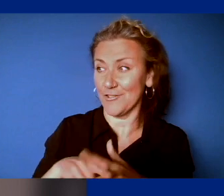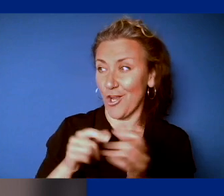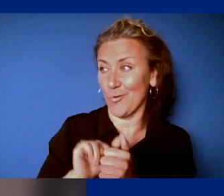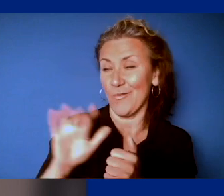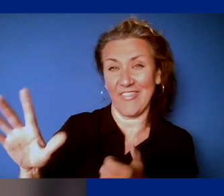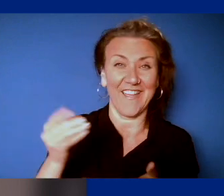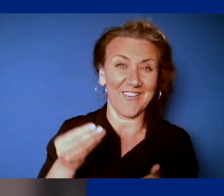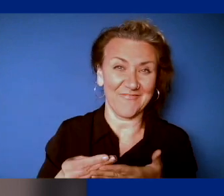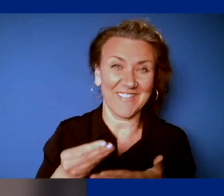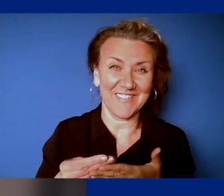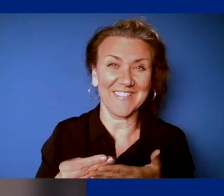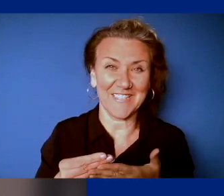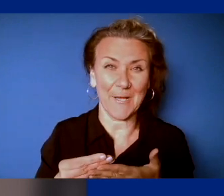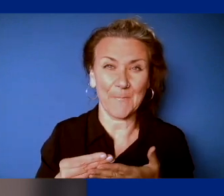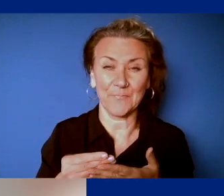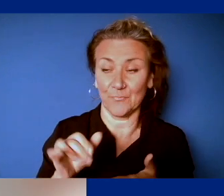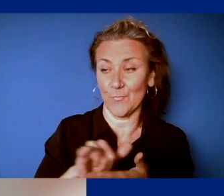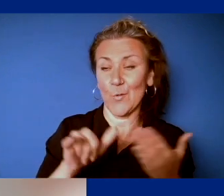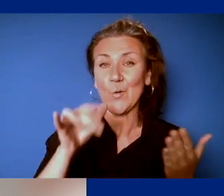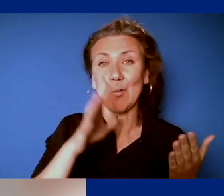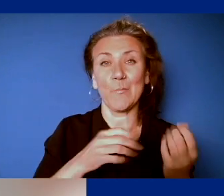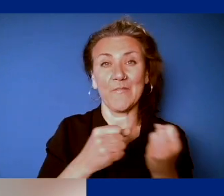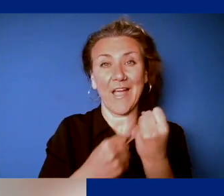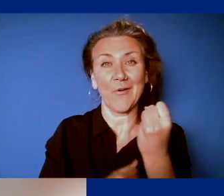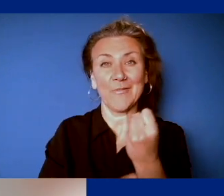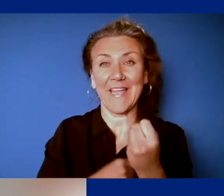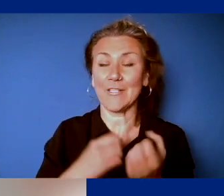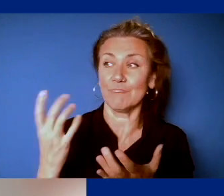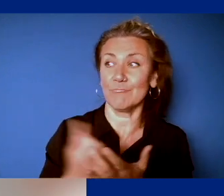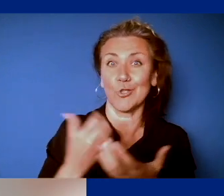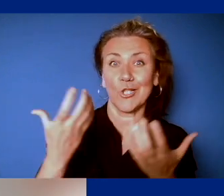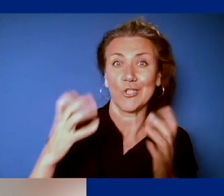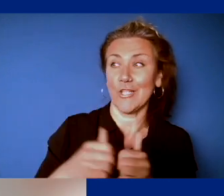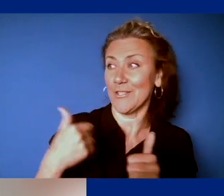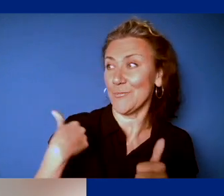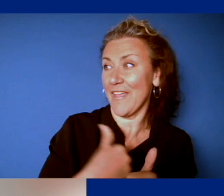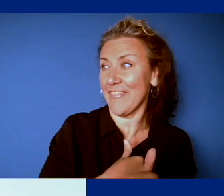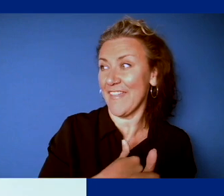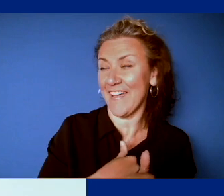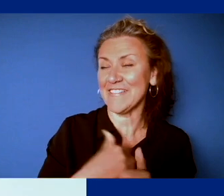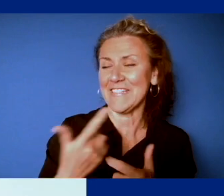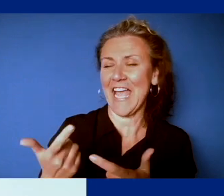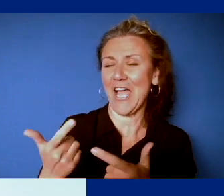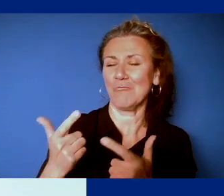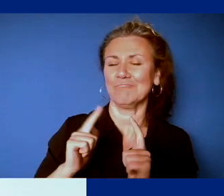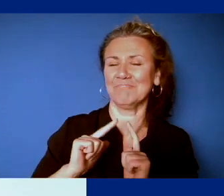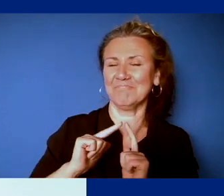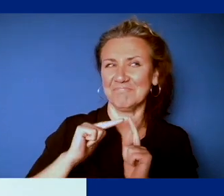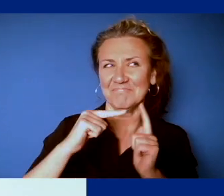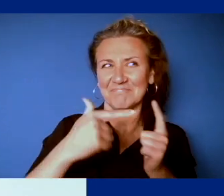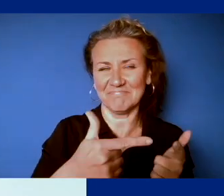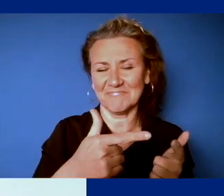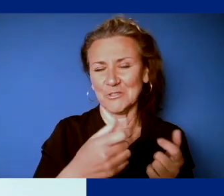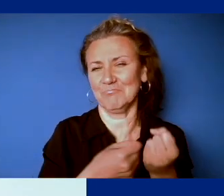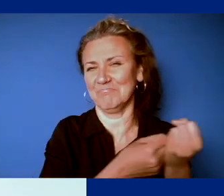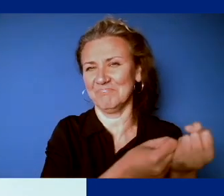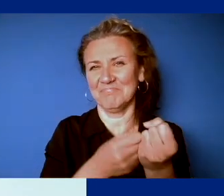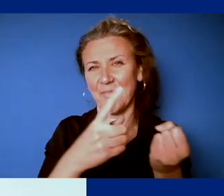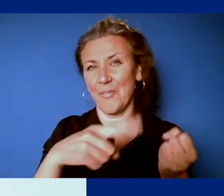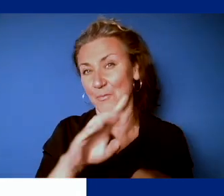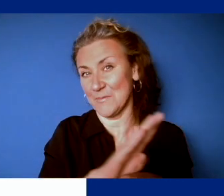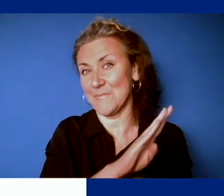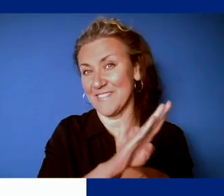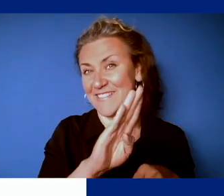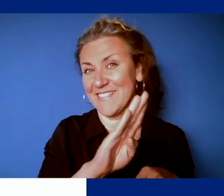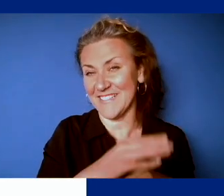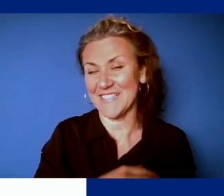with their grant. The New York Women's Foundation took that chance on us. We take that chance on the businesses that we